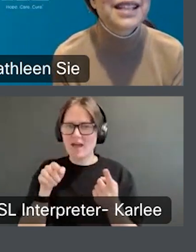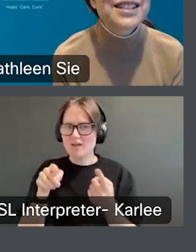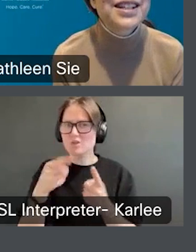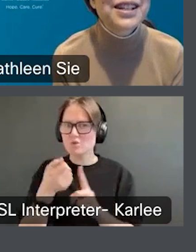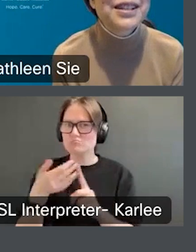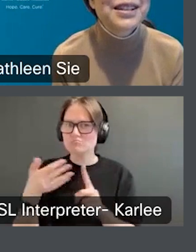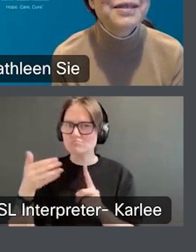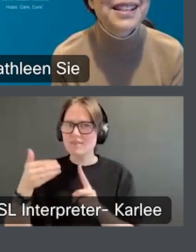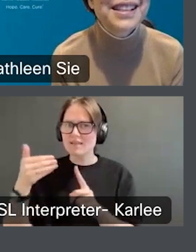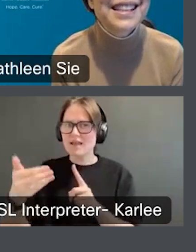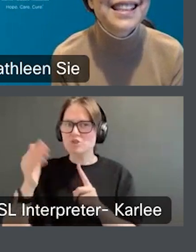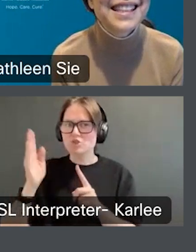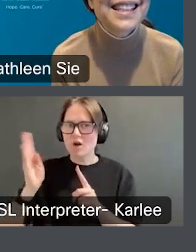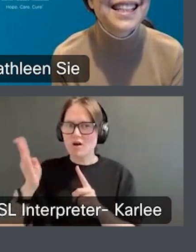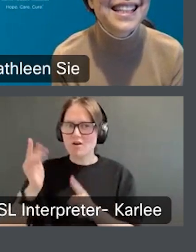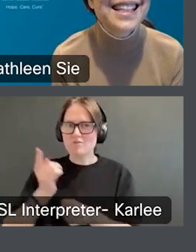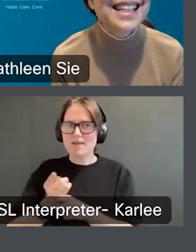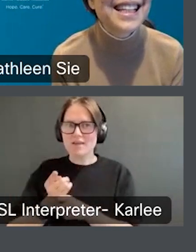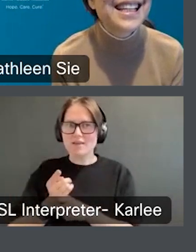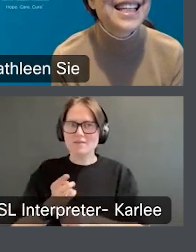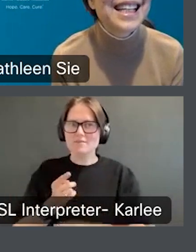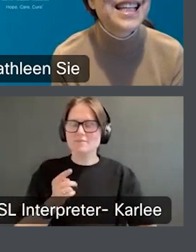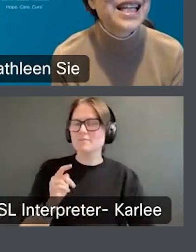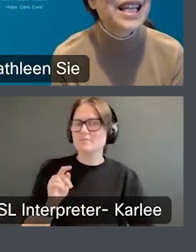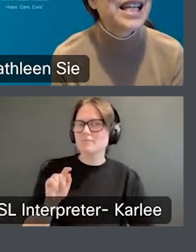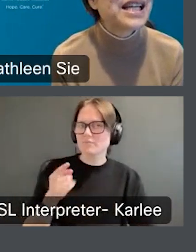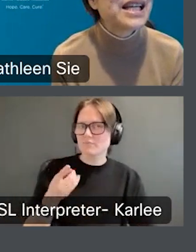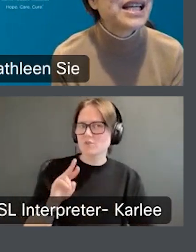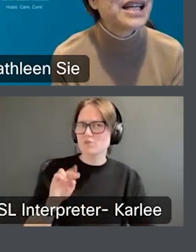next talk, Riley. I will get to it